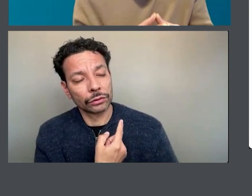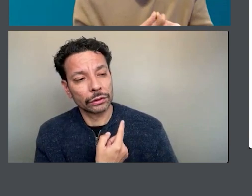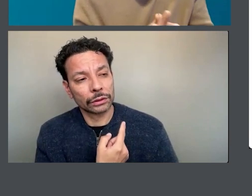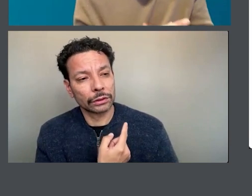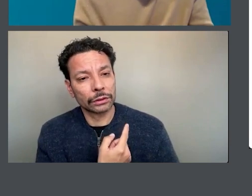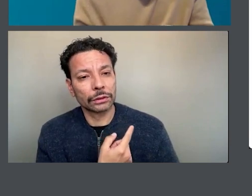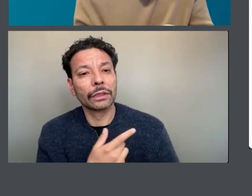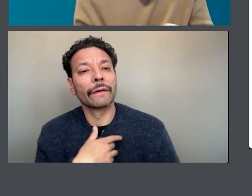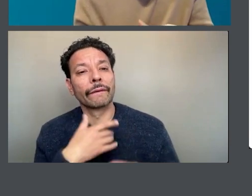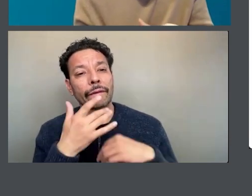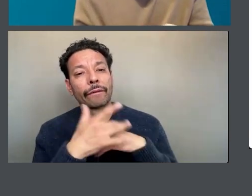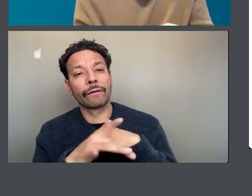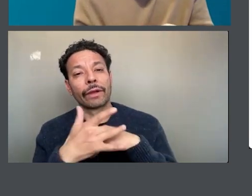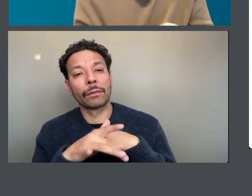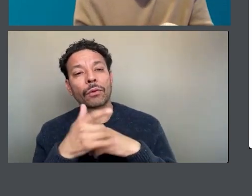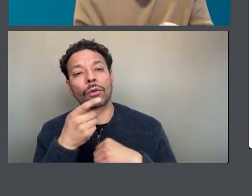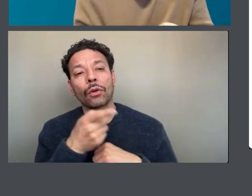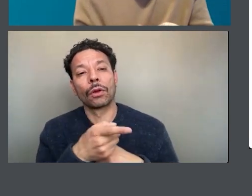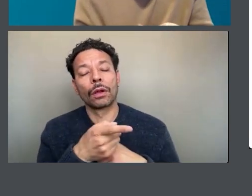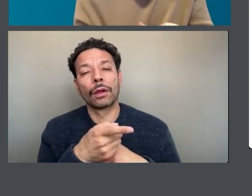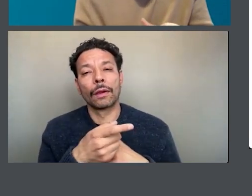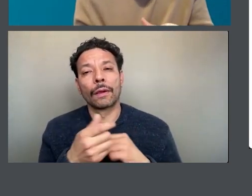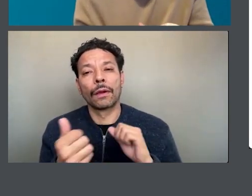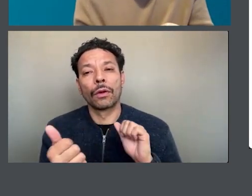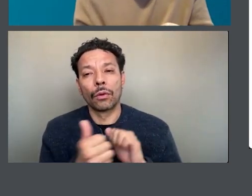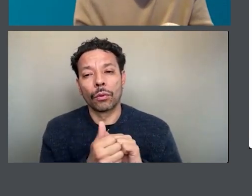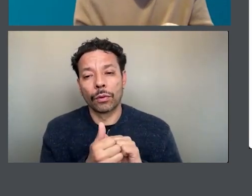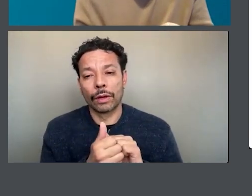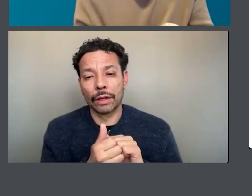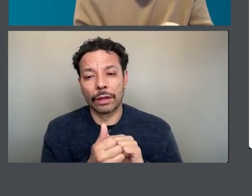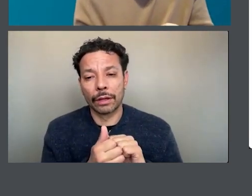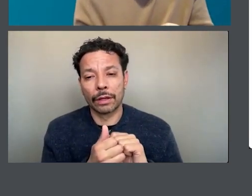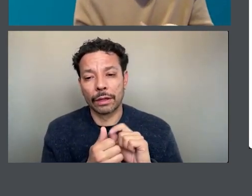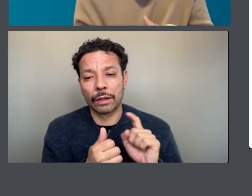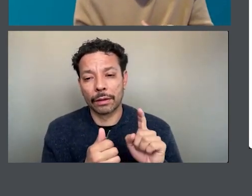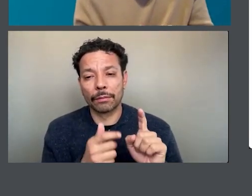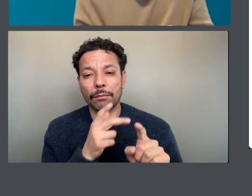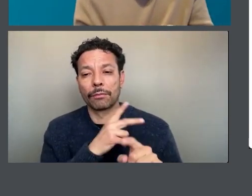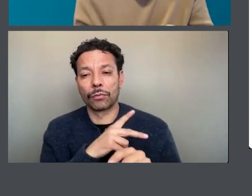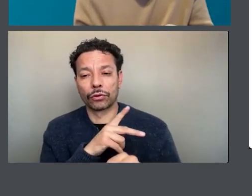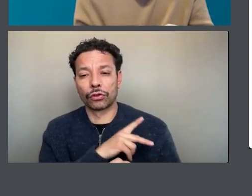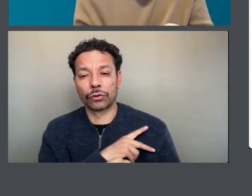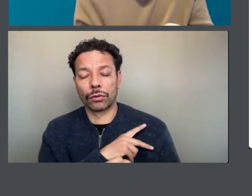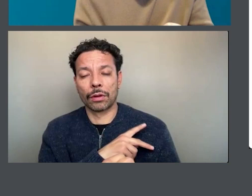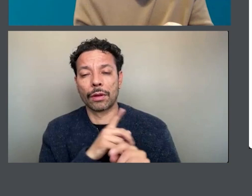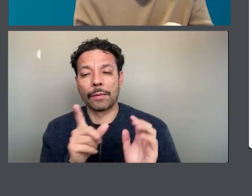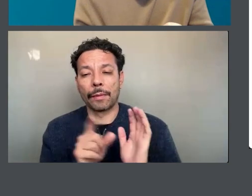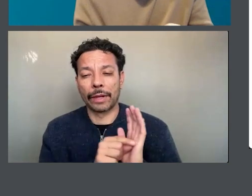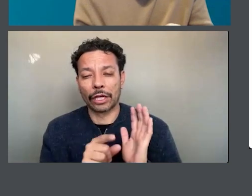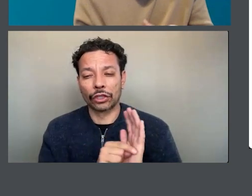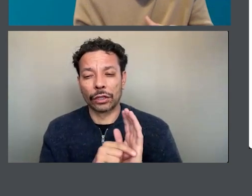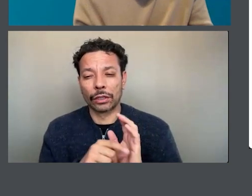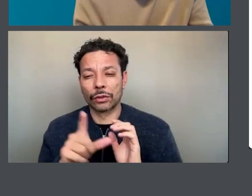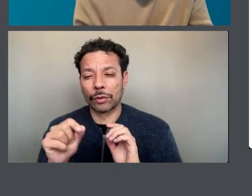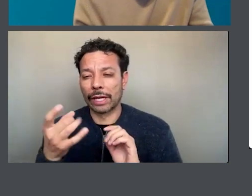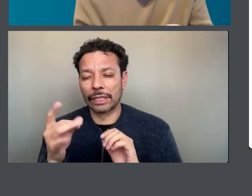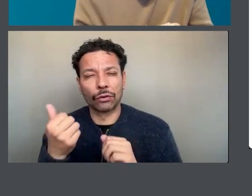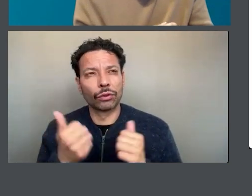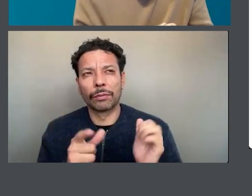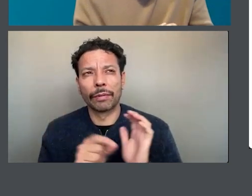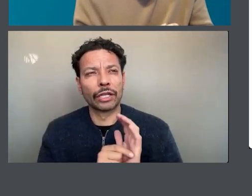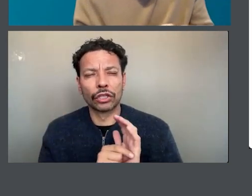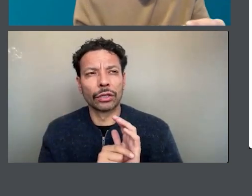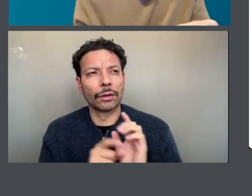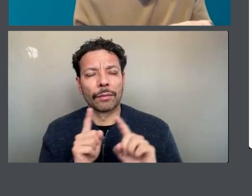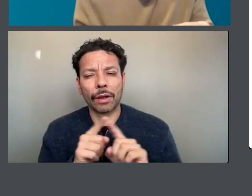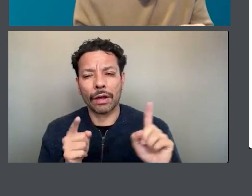question. It is available with the Purcell publication in 2018. I'm not clear on which publication